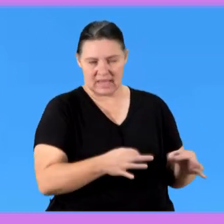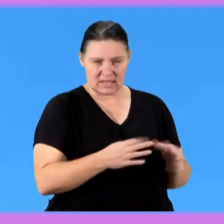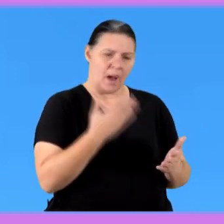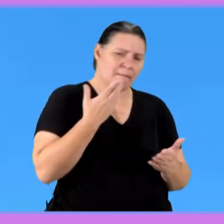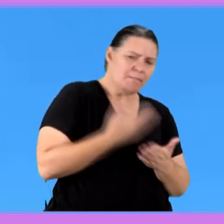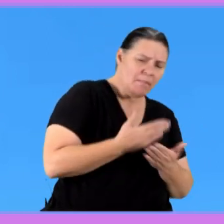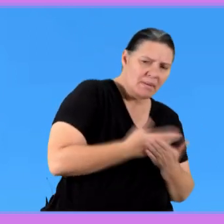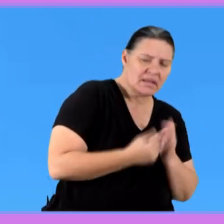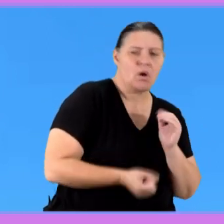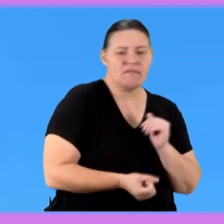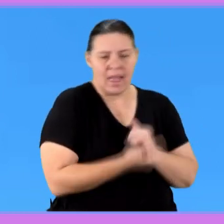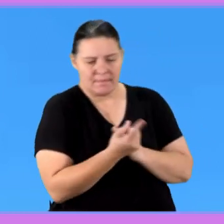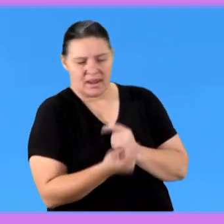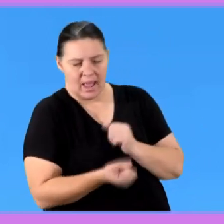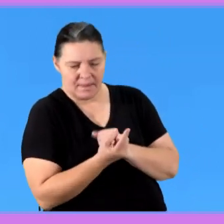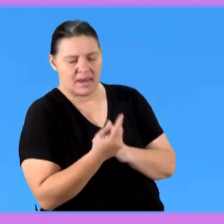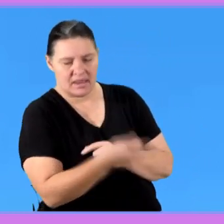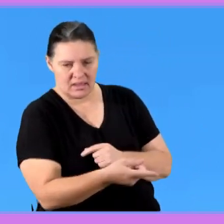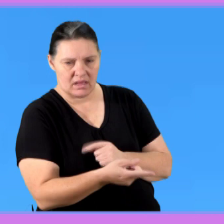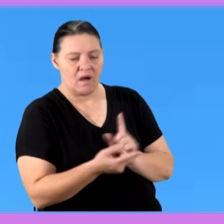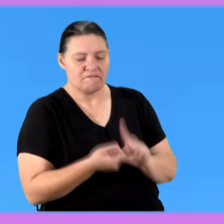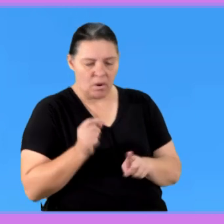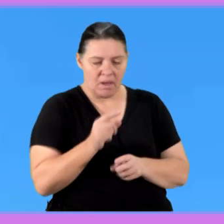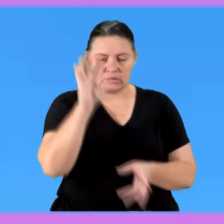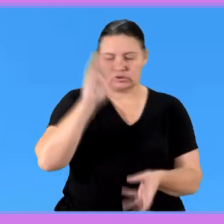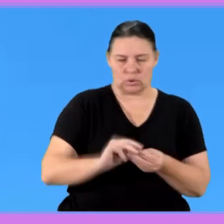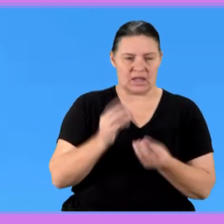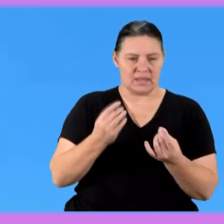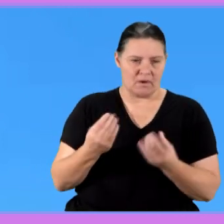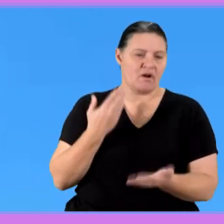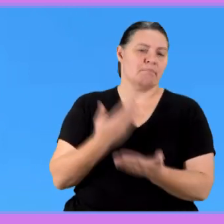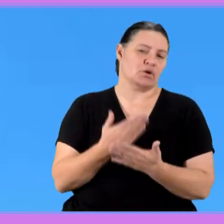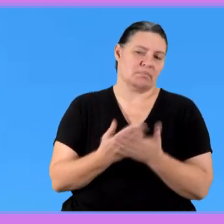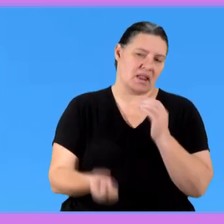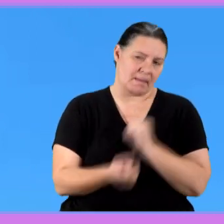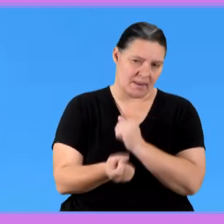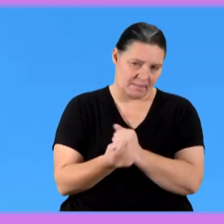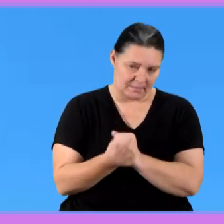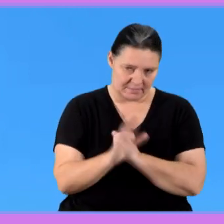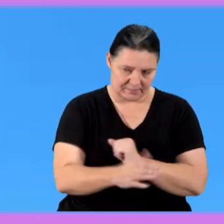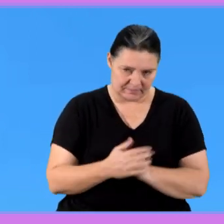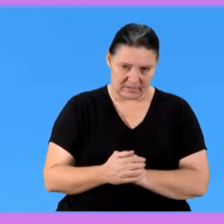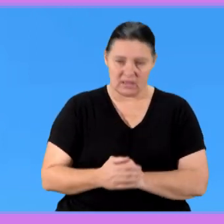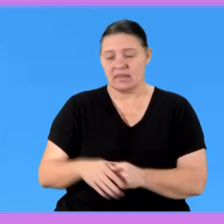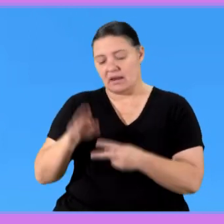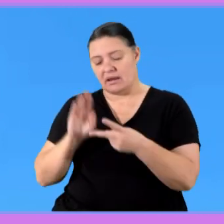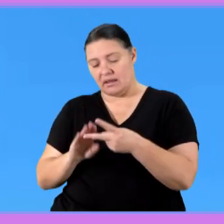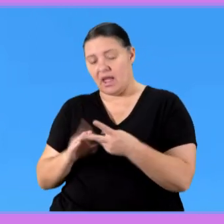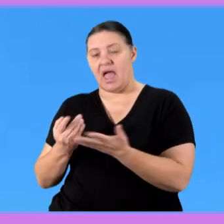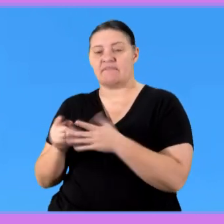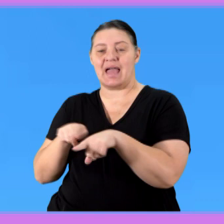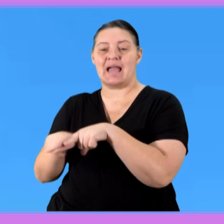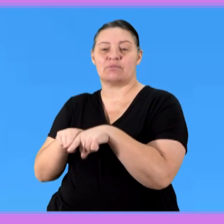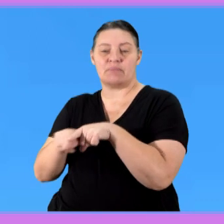the probability of an event occurring out of a total number of possible events. Then we also have